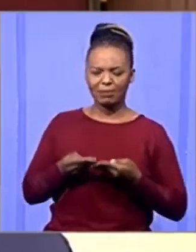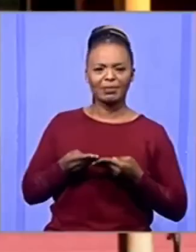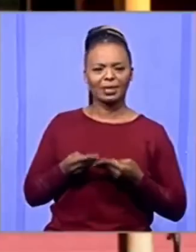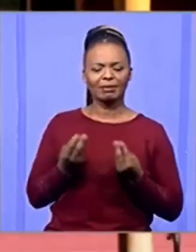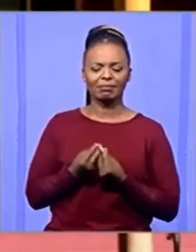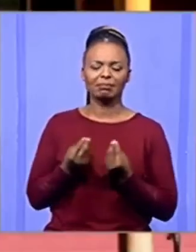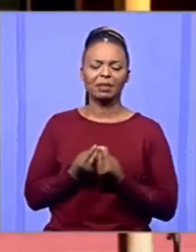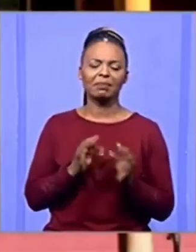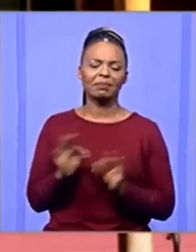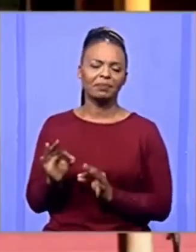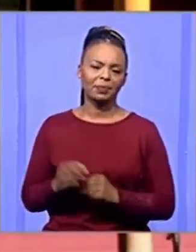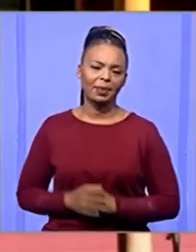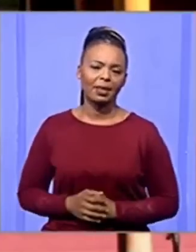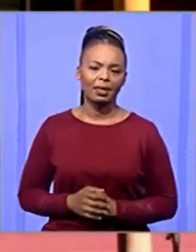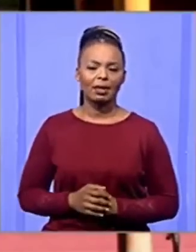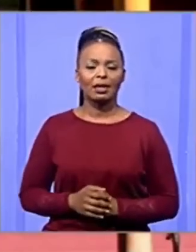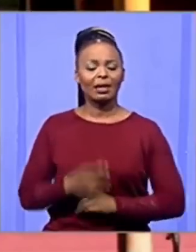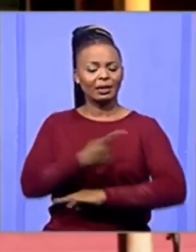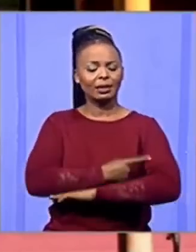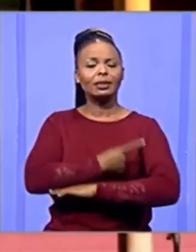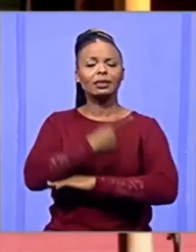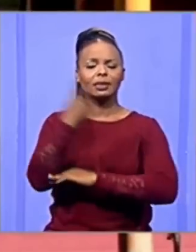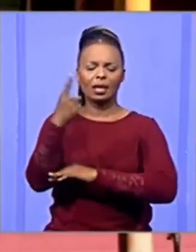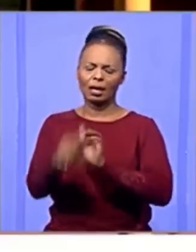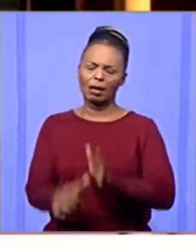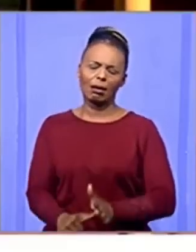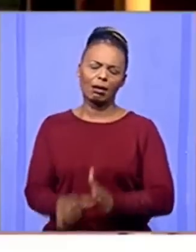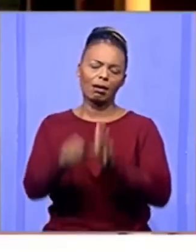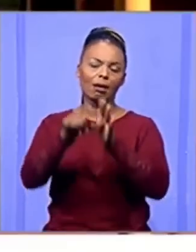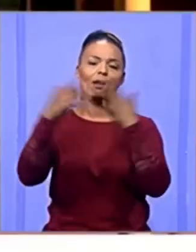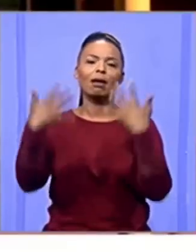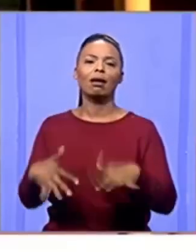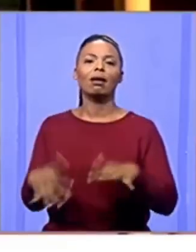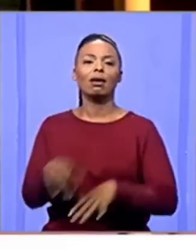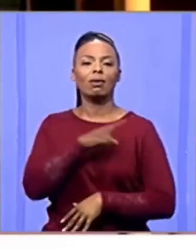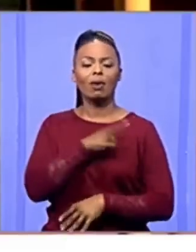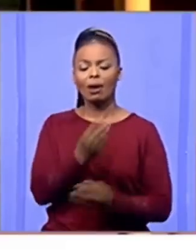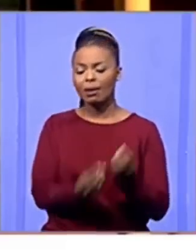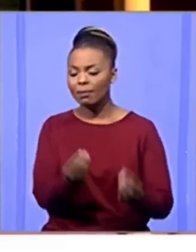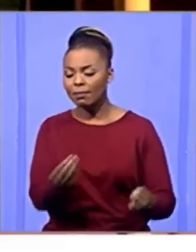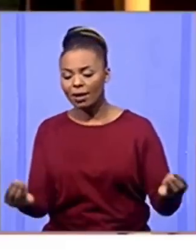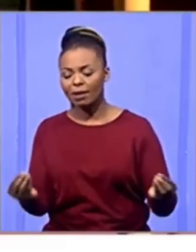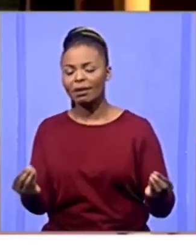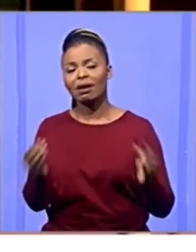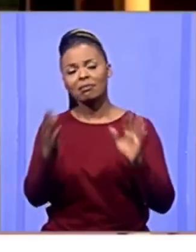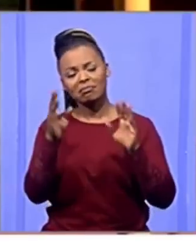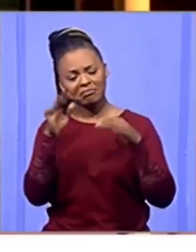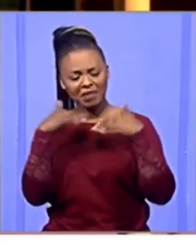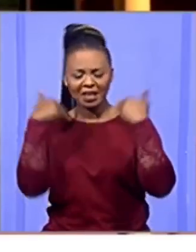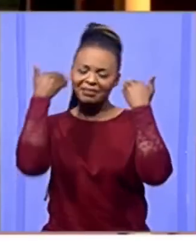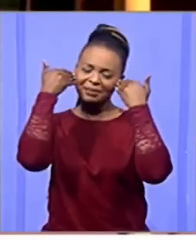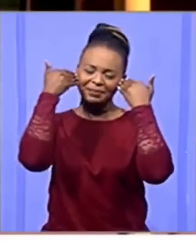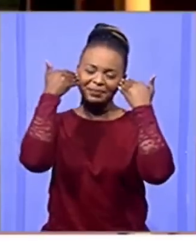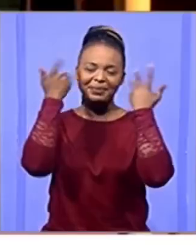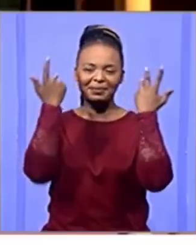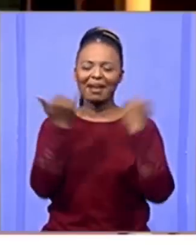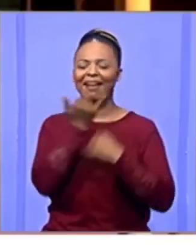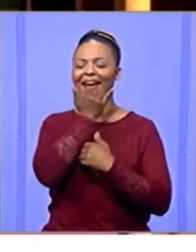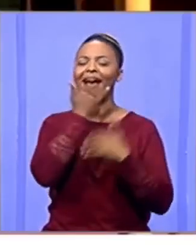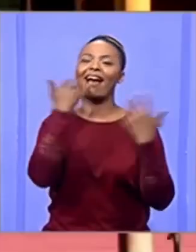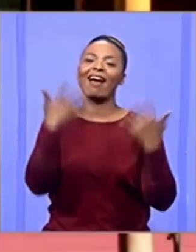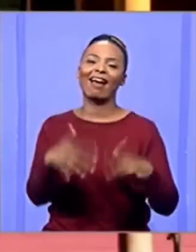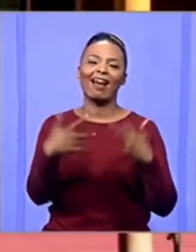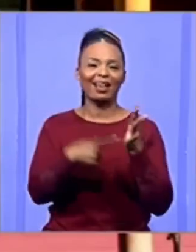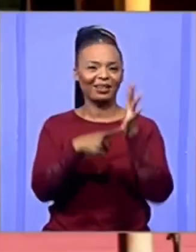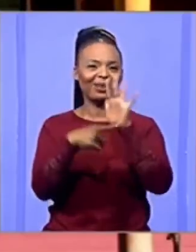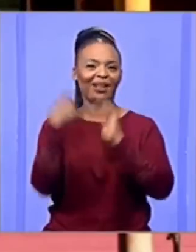for. Ke letsatsi le leholo haholo ho bana hobane ha o sheba tsela eo e leng hore ba thabile ka yona e kgona ho bontsha hantle hore ke